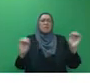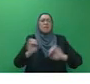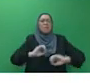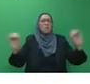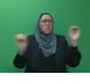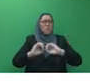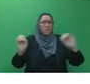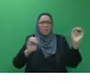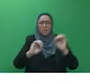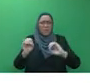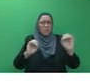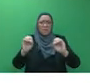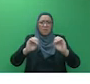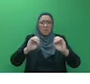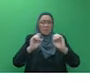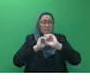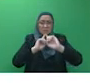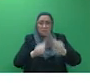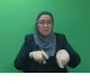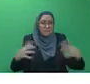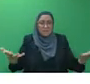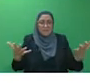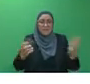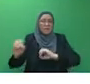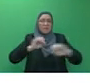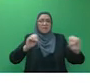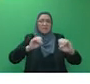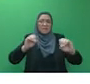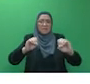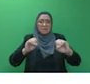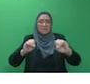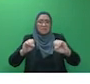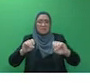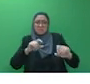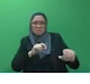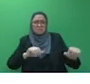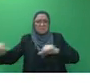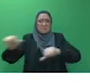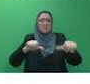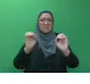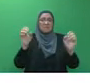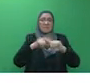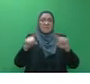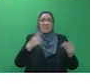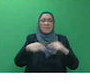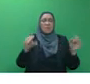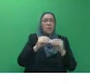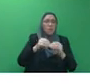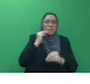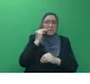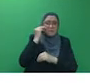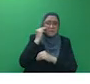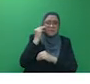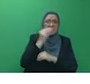no results no reaction so i maybe i'm a bit more mature more